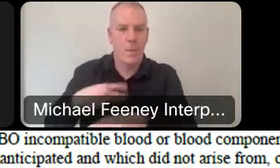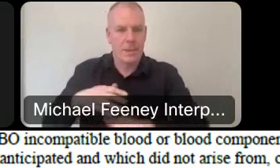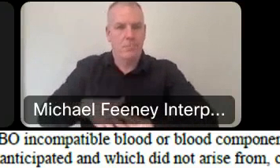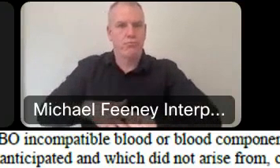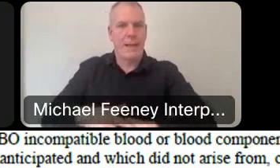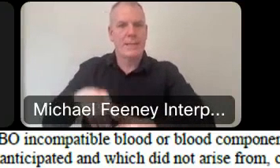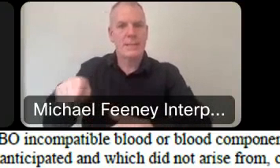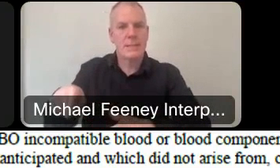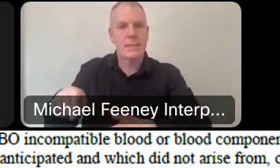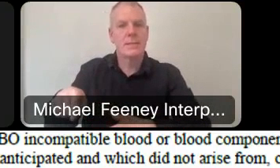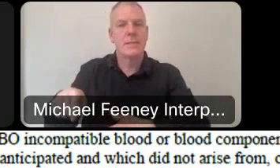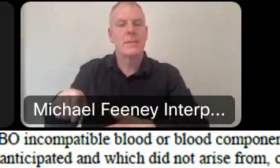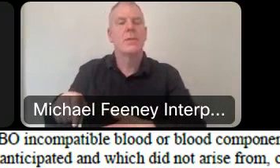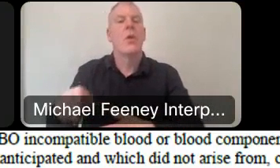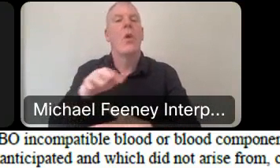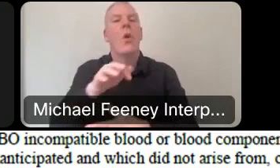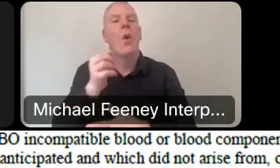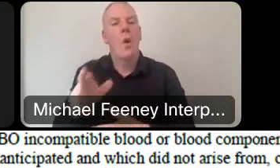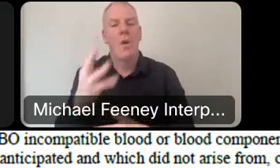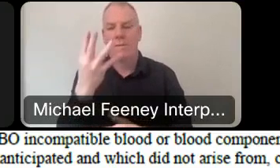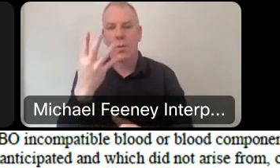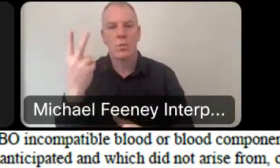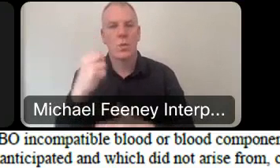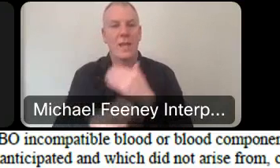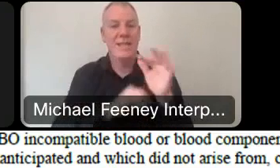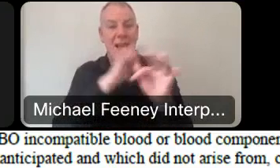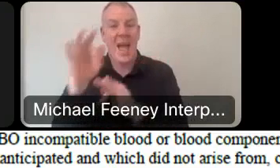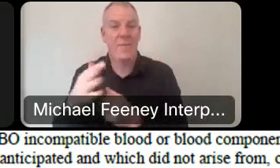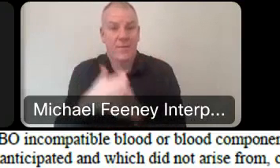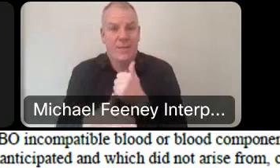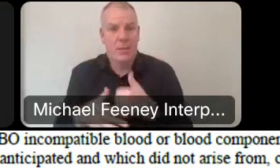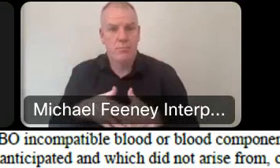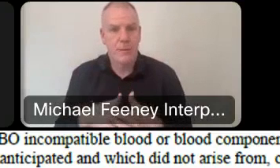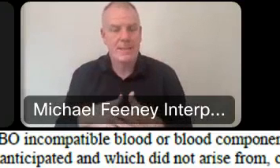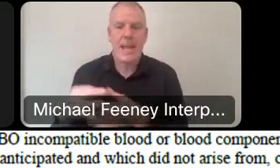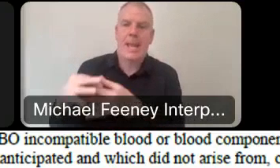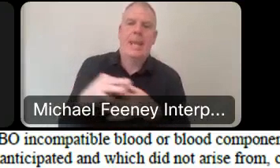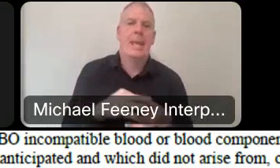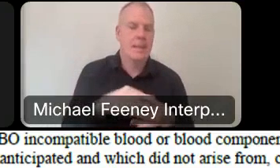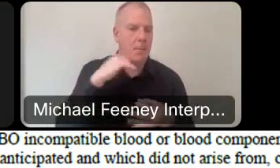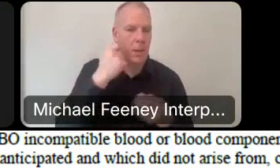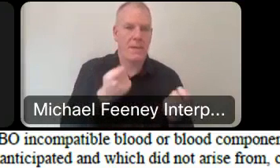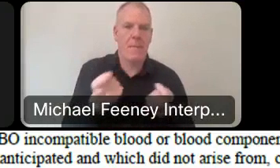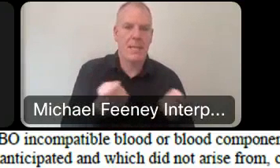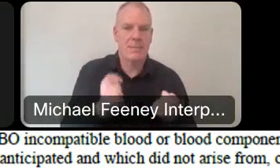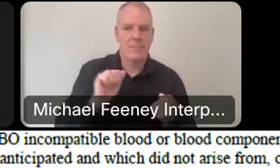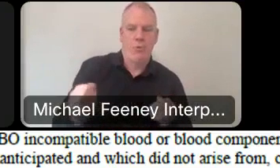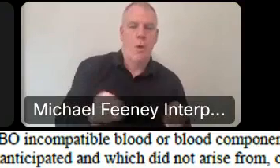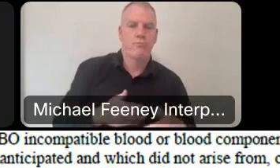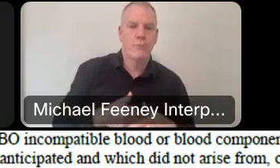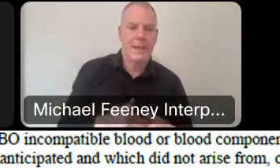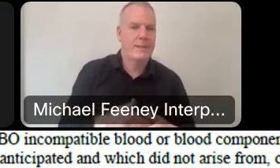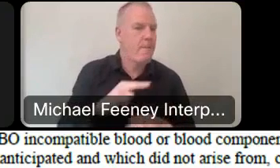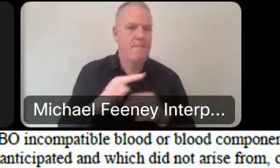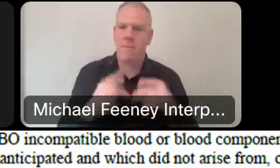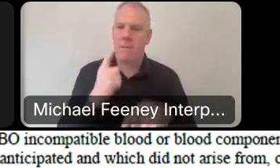pregnant or within 42 days of the end of the pregnancy from any cause related to or aggravated by the management of the pregnancy, which did